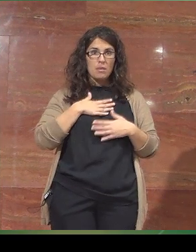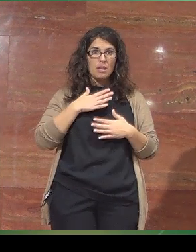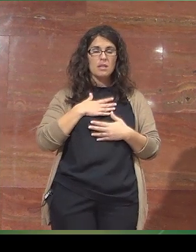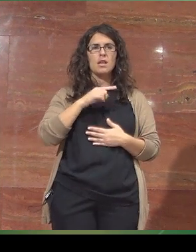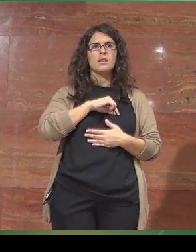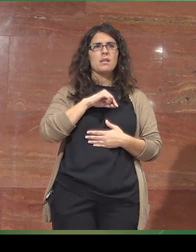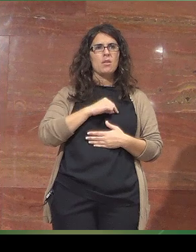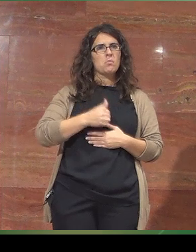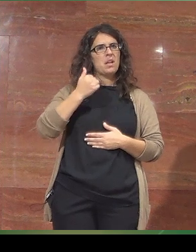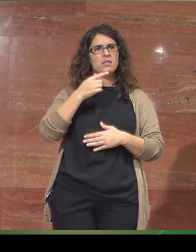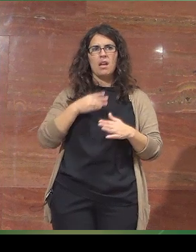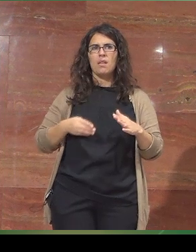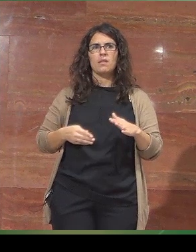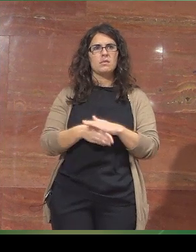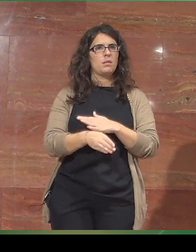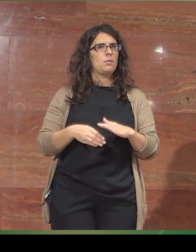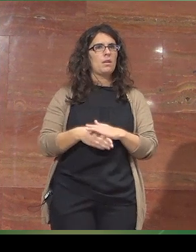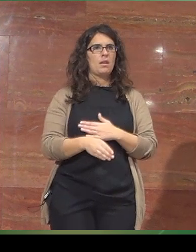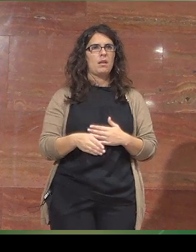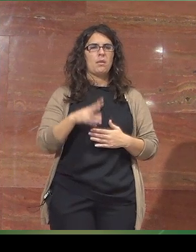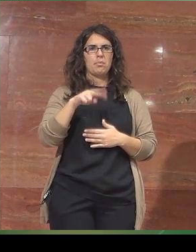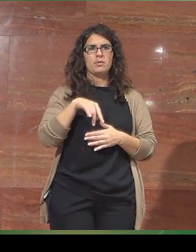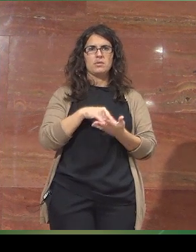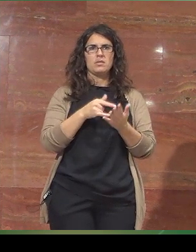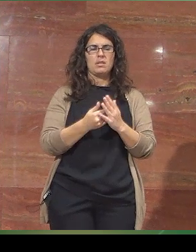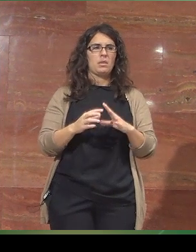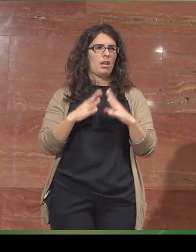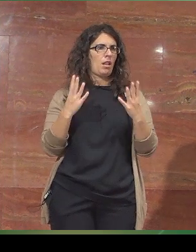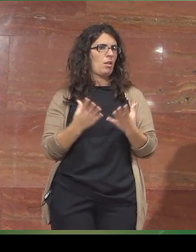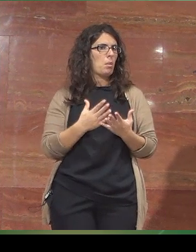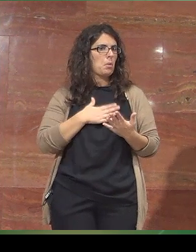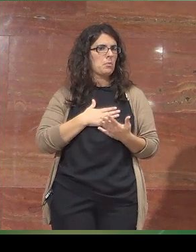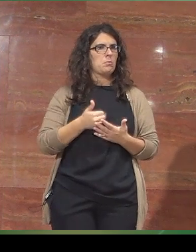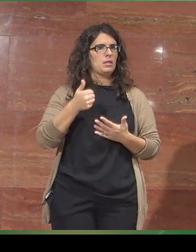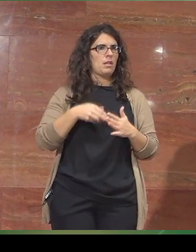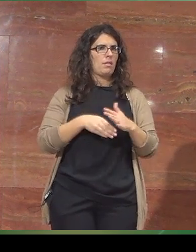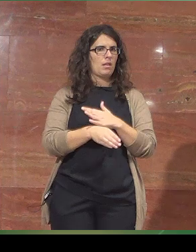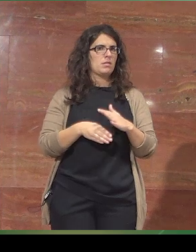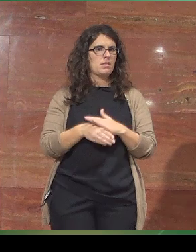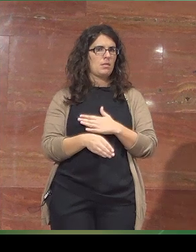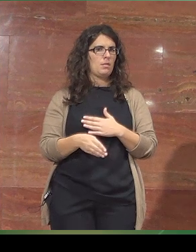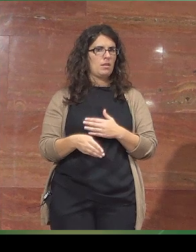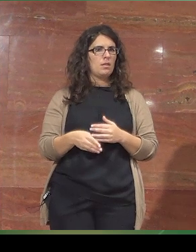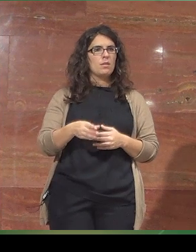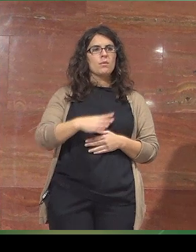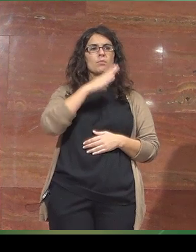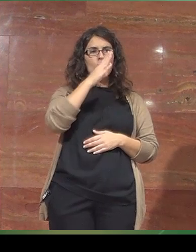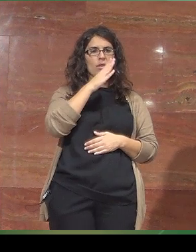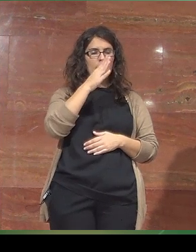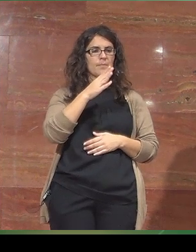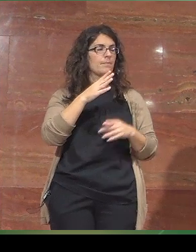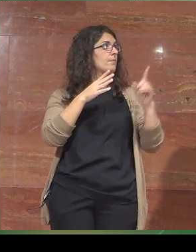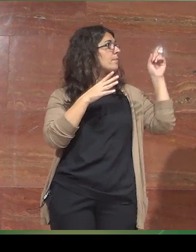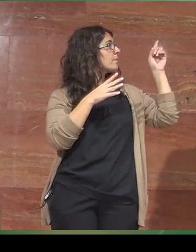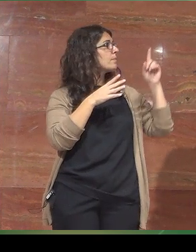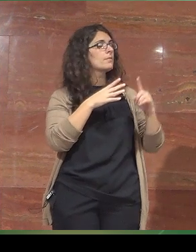systems. Because the statute of the element was also more accessible. So it's not, you don't